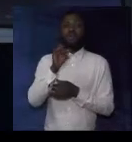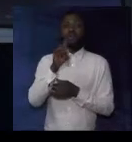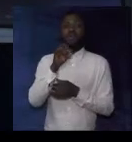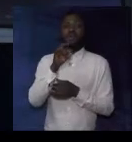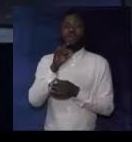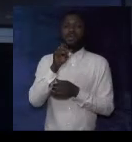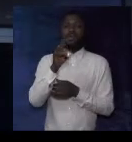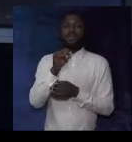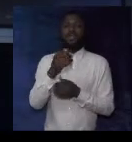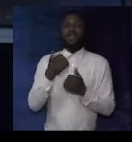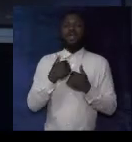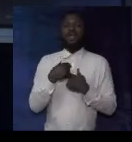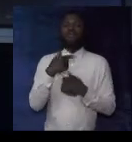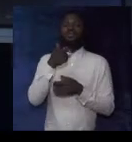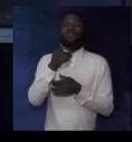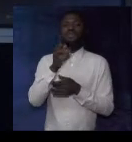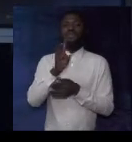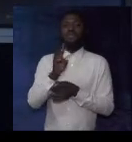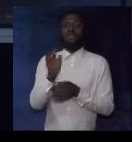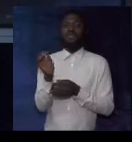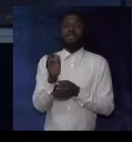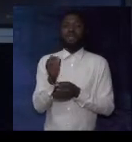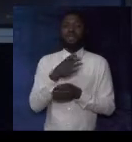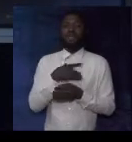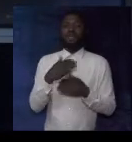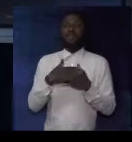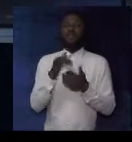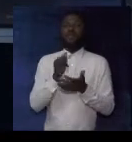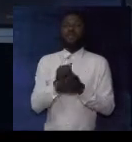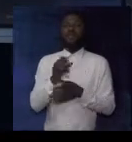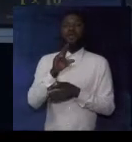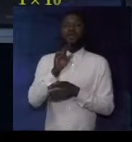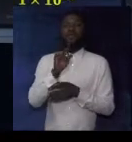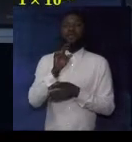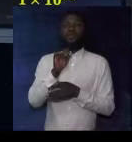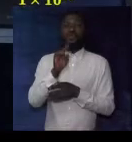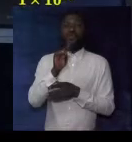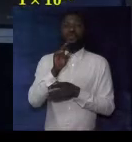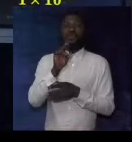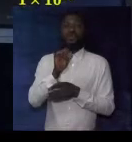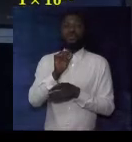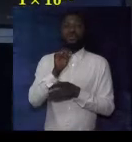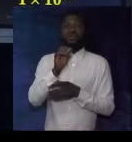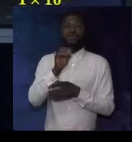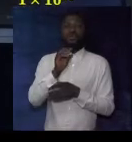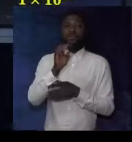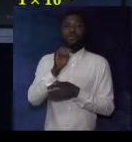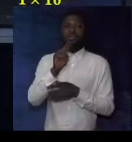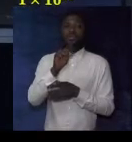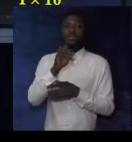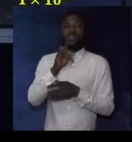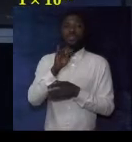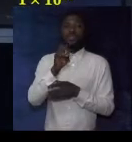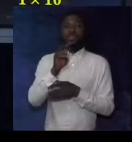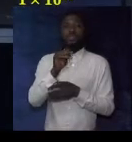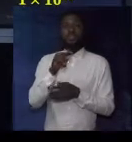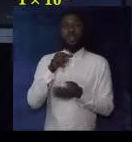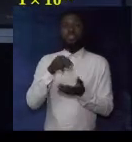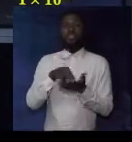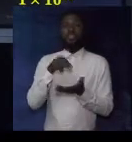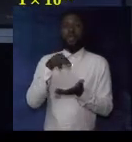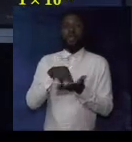the octillion. The octillion has 27 zeros, and after that, you have the nonillion, just like your octagon,